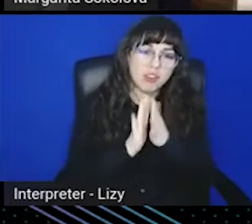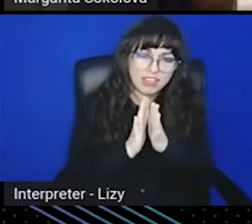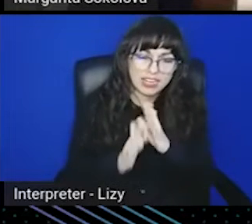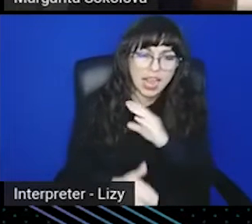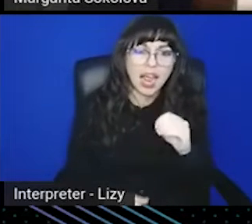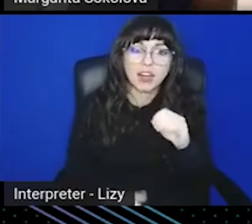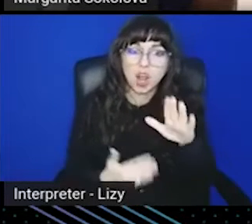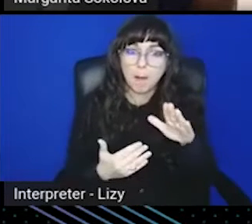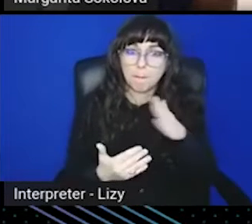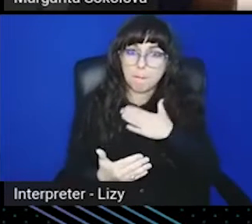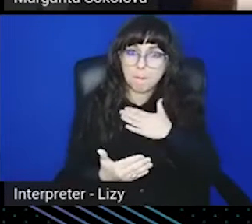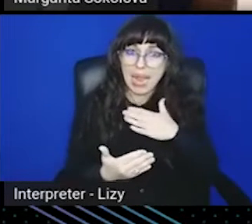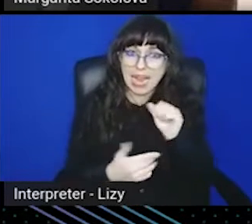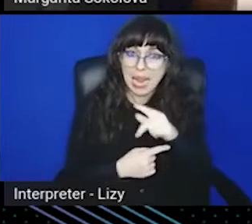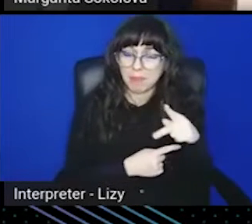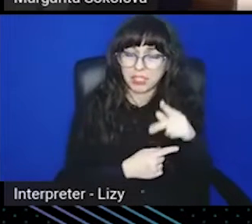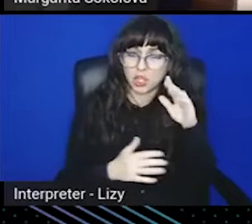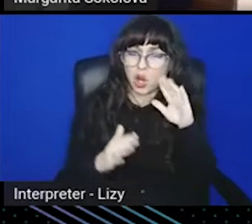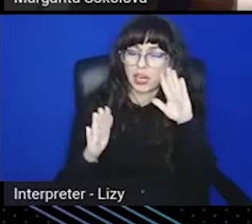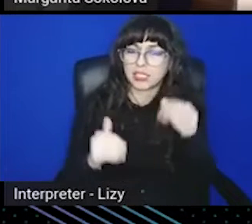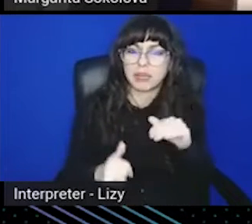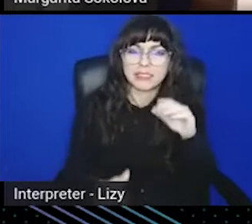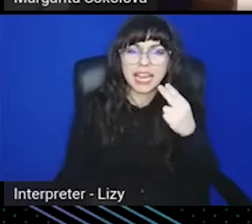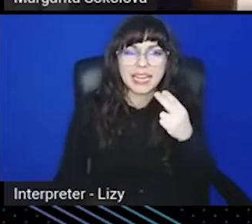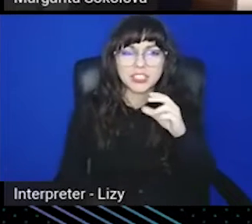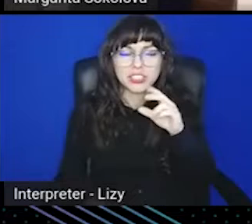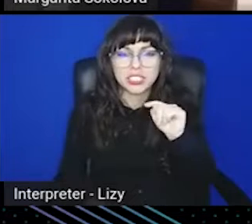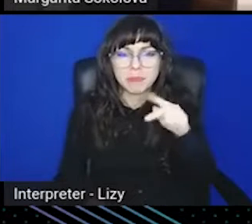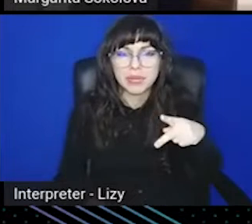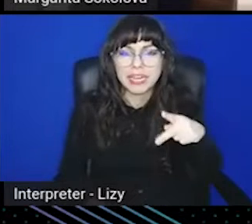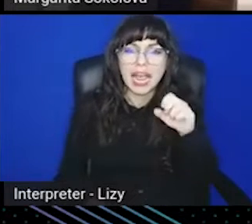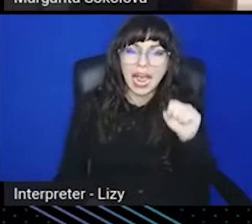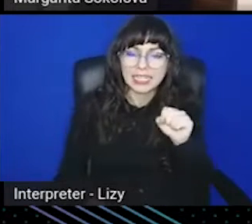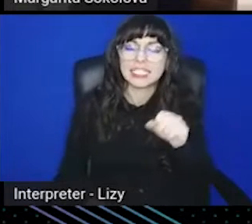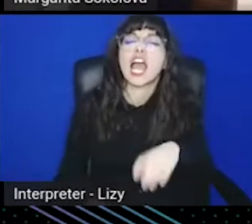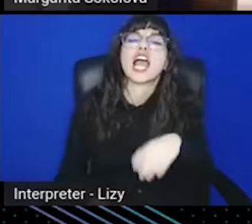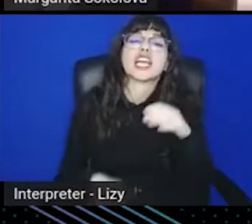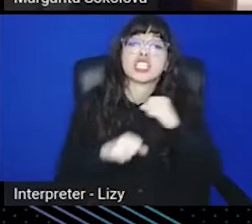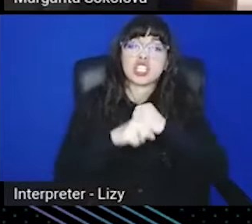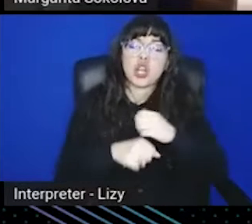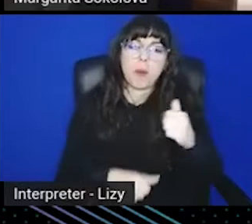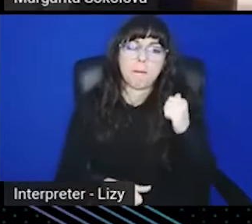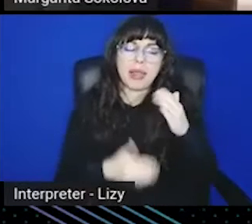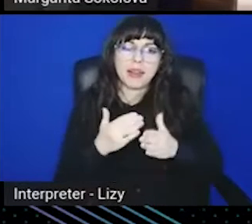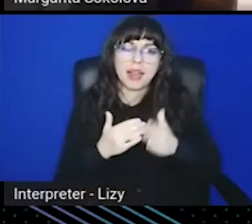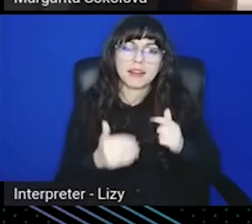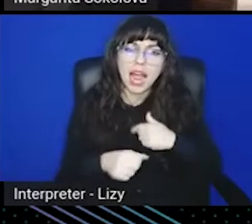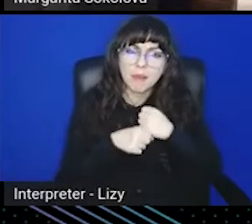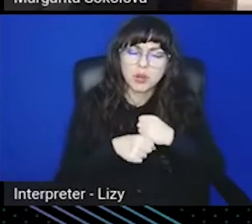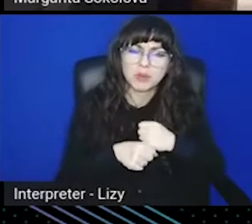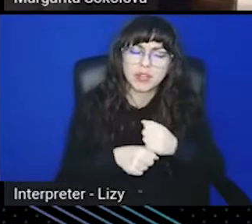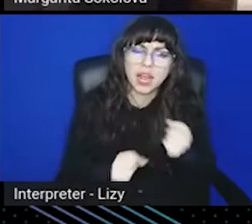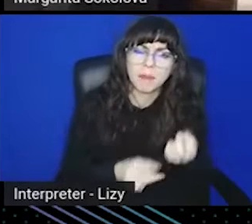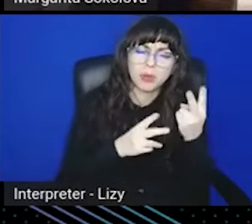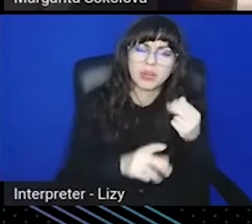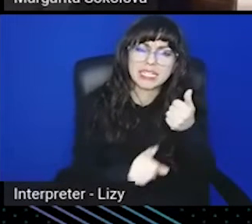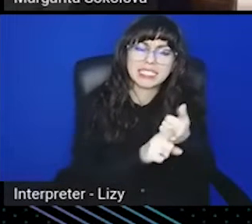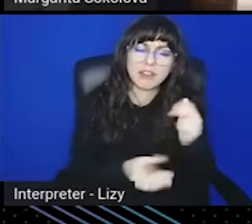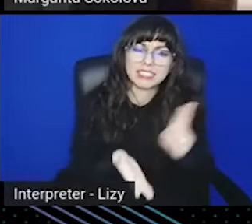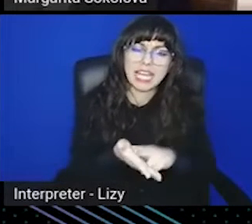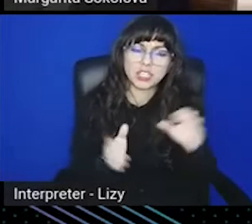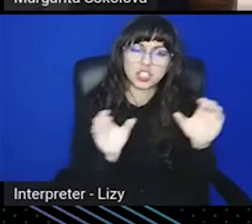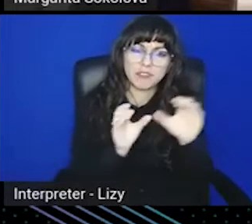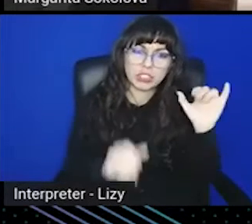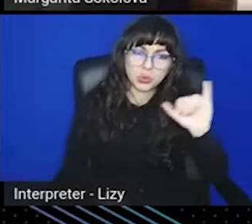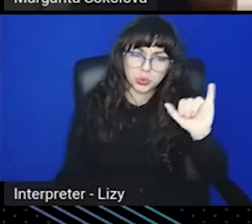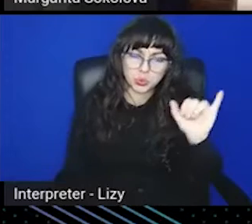also expects an HTTP secure backend. So I'm creating and uploading a self-signed certificate.